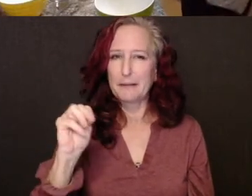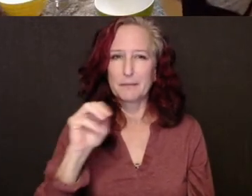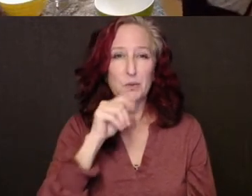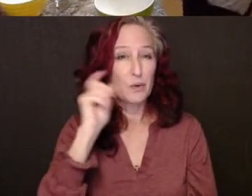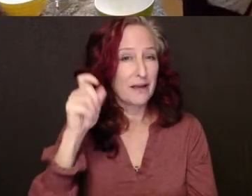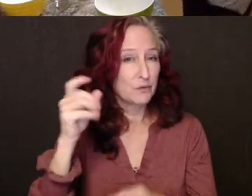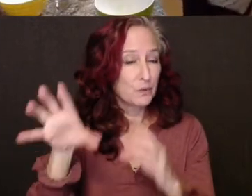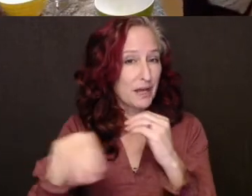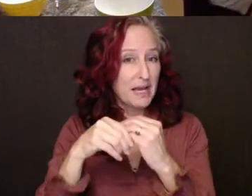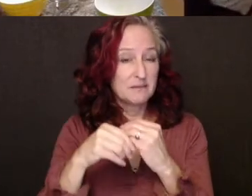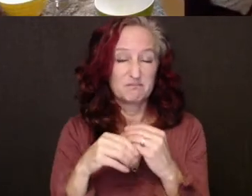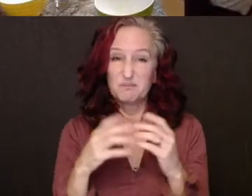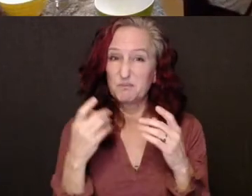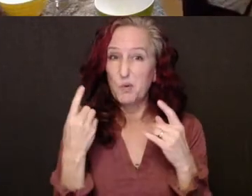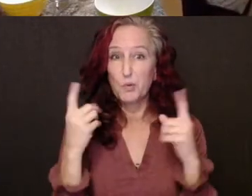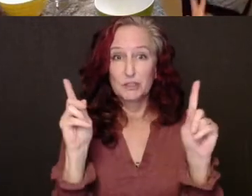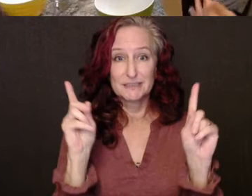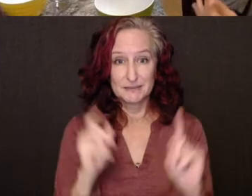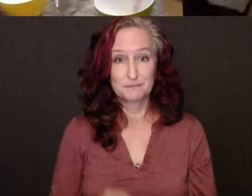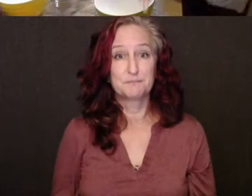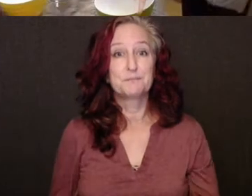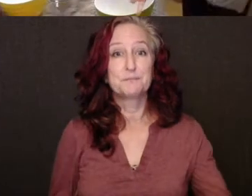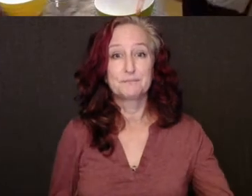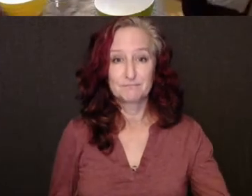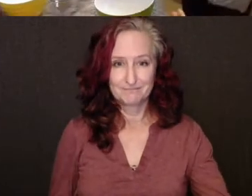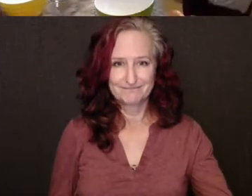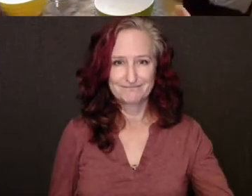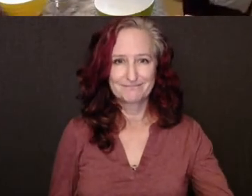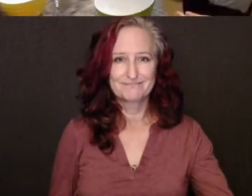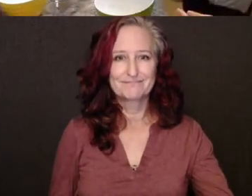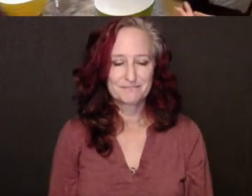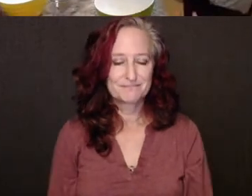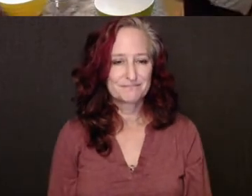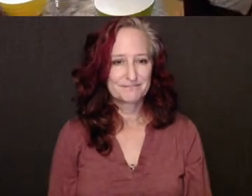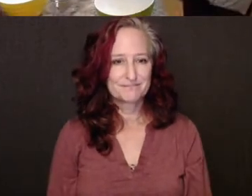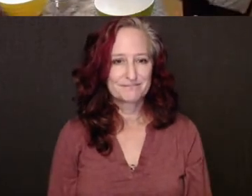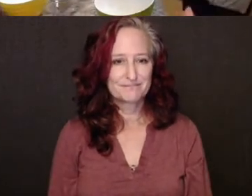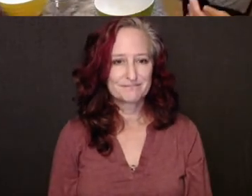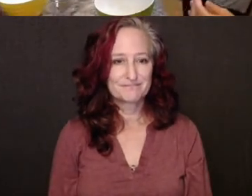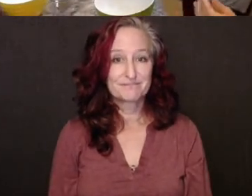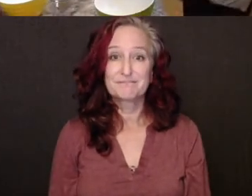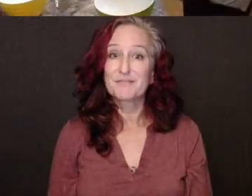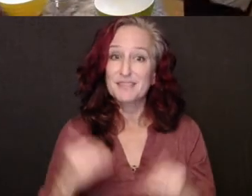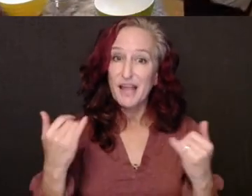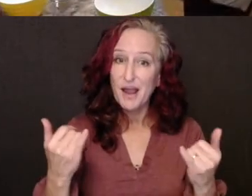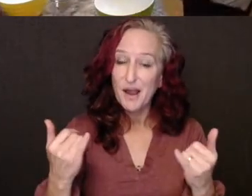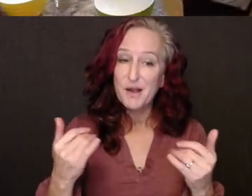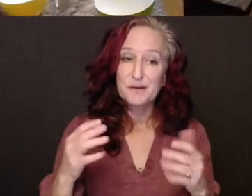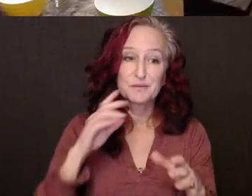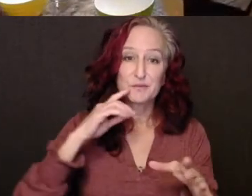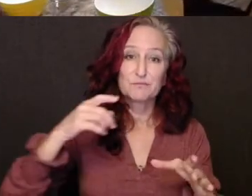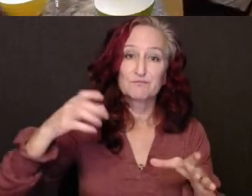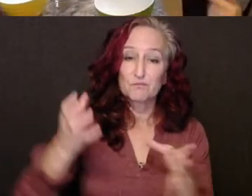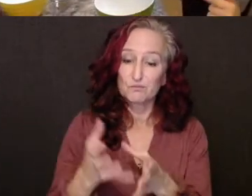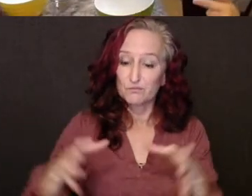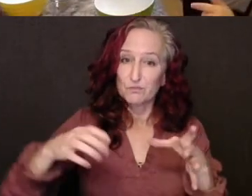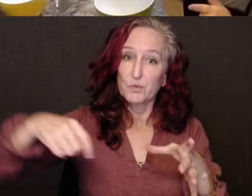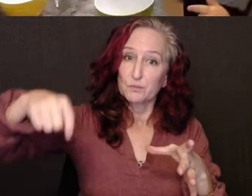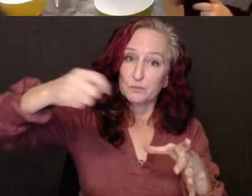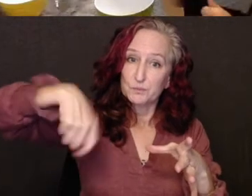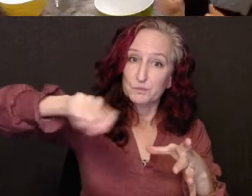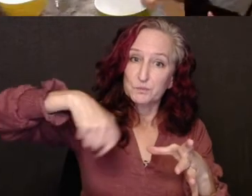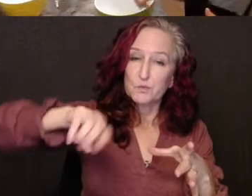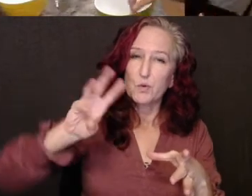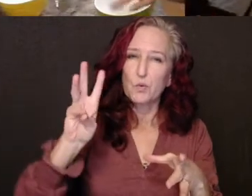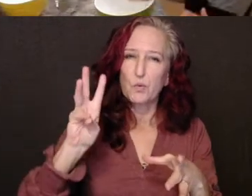1-to-1 gluten-free flour. I feel that it works really well, and you don't have to add that guar gum, or xanthan